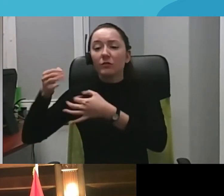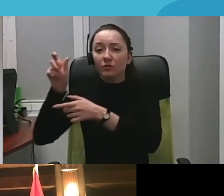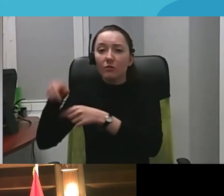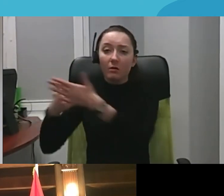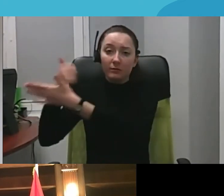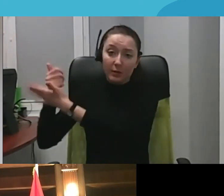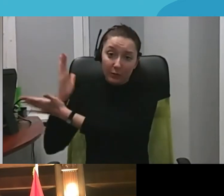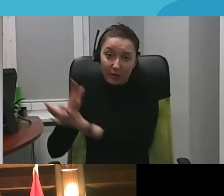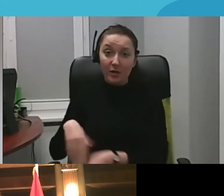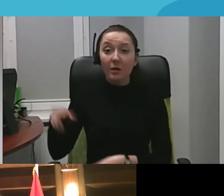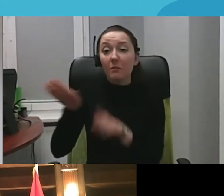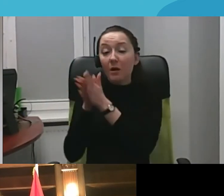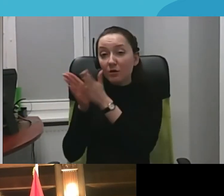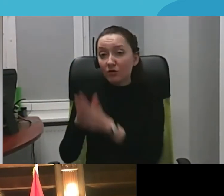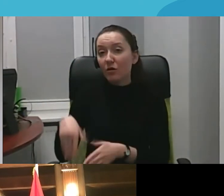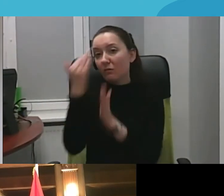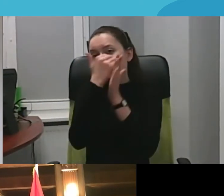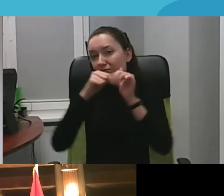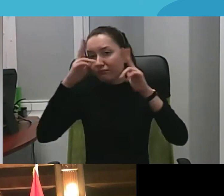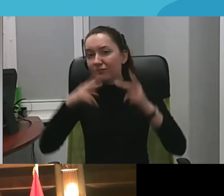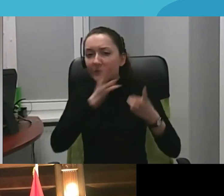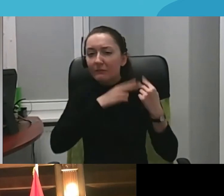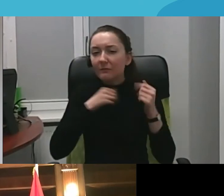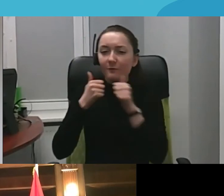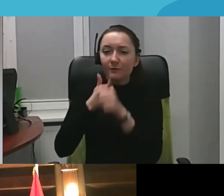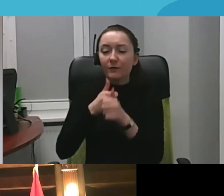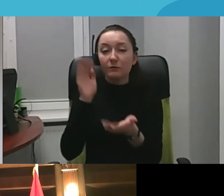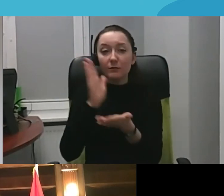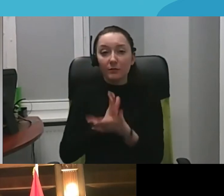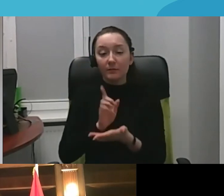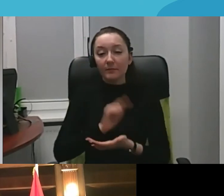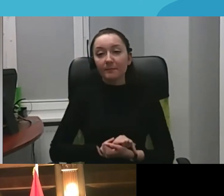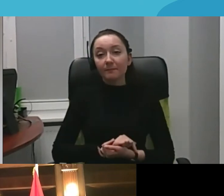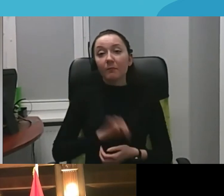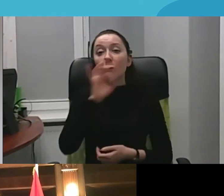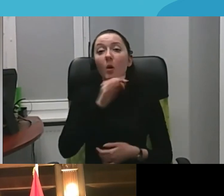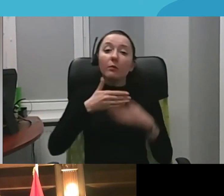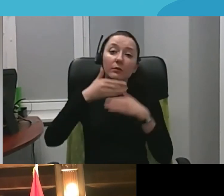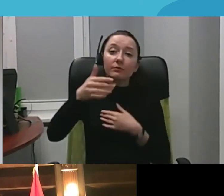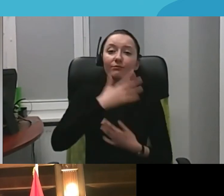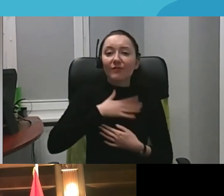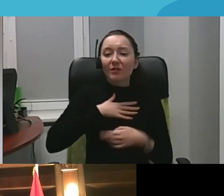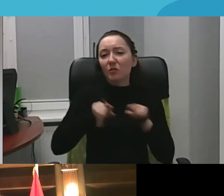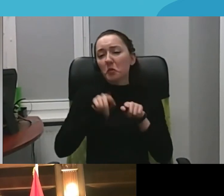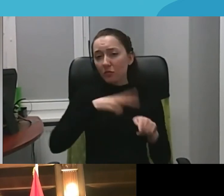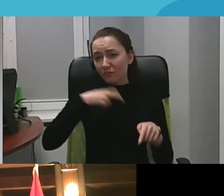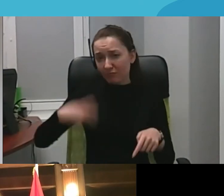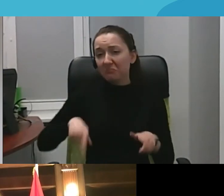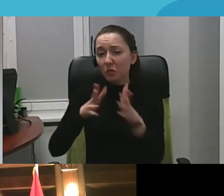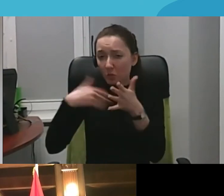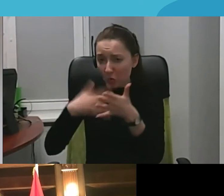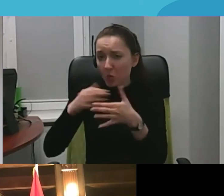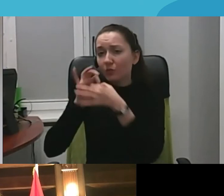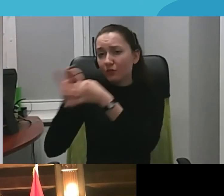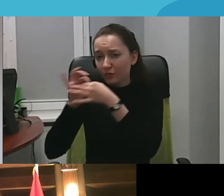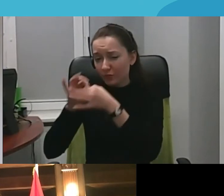obligations. Moving forward, Canada will continue to stand with our partners in support of human rights for all in Belarus, and will be